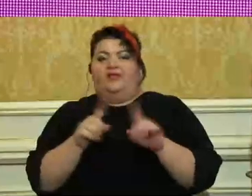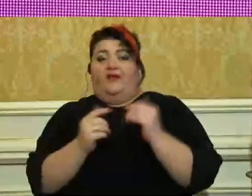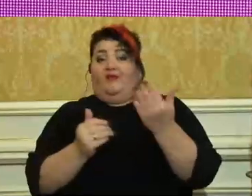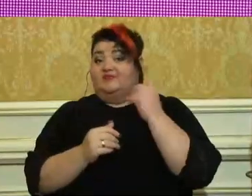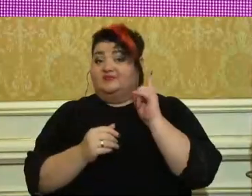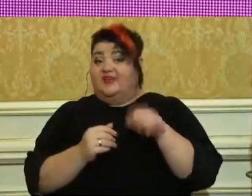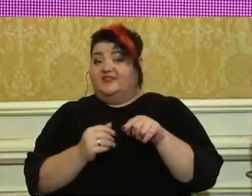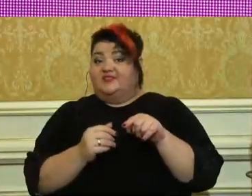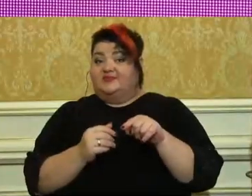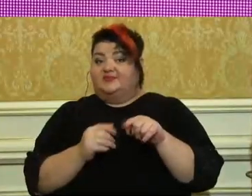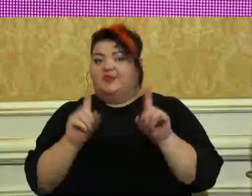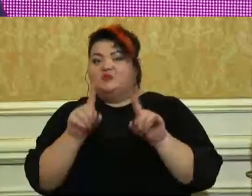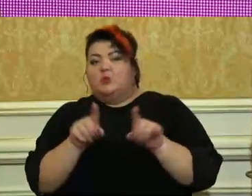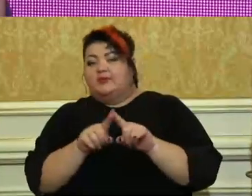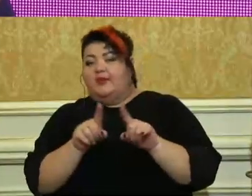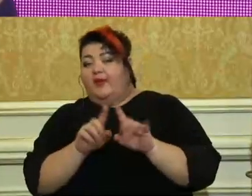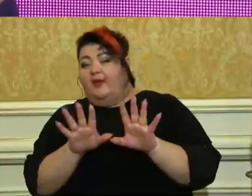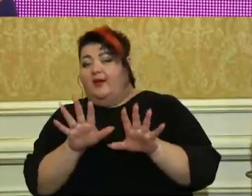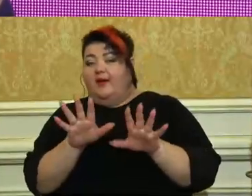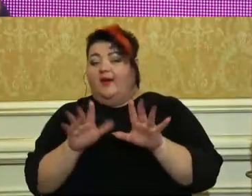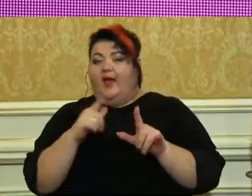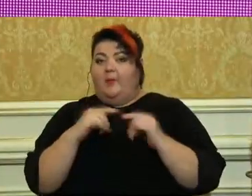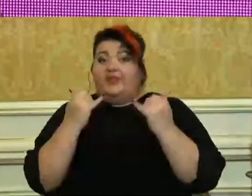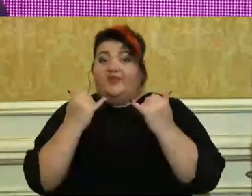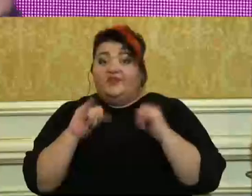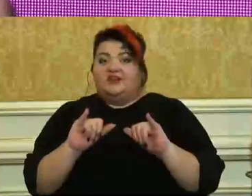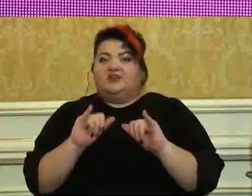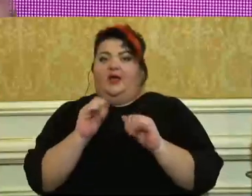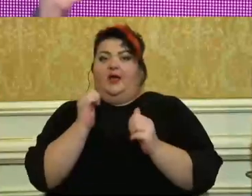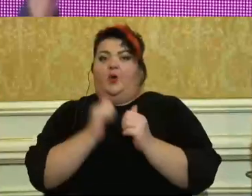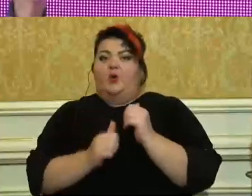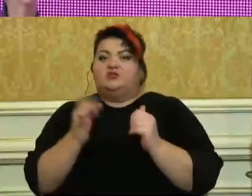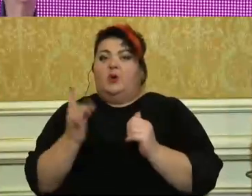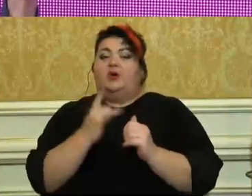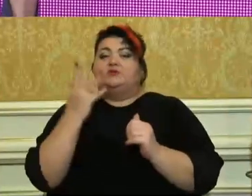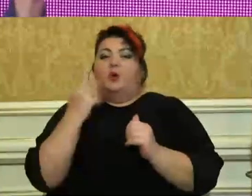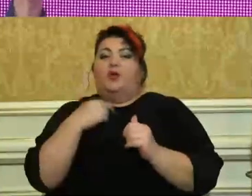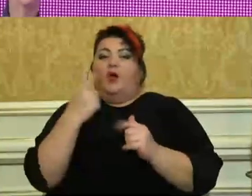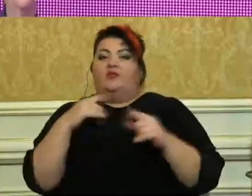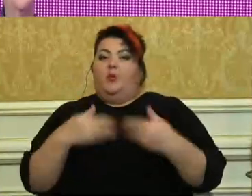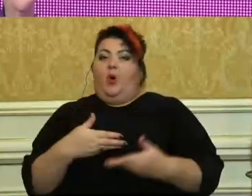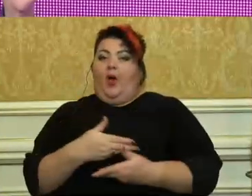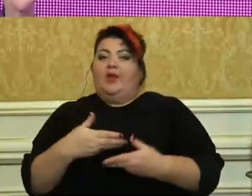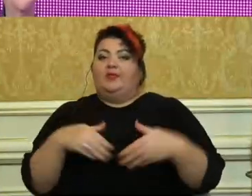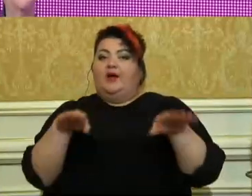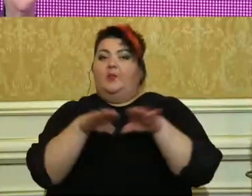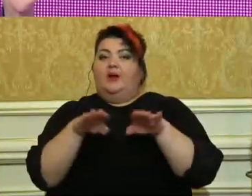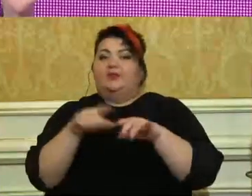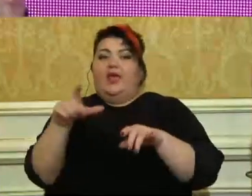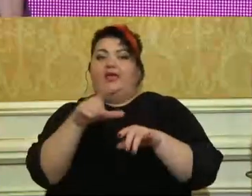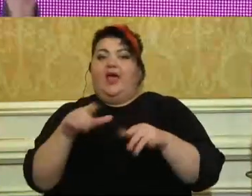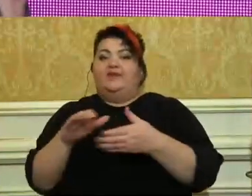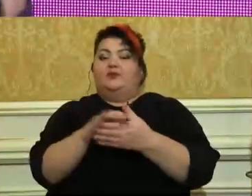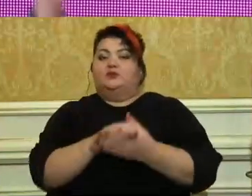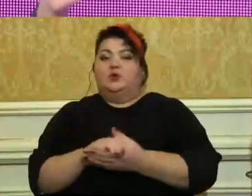there is something that strikes me when it gets to gender equality and equality between men and women. In the European Union,